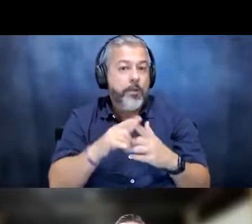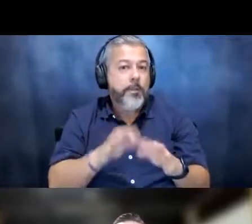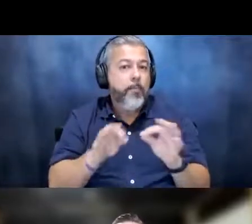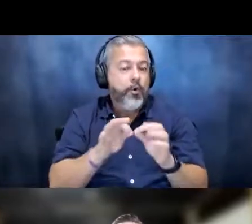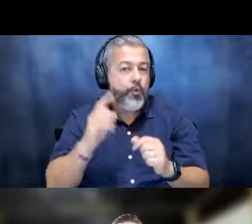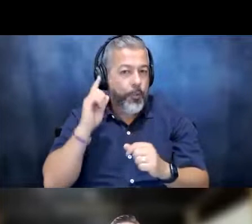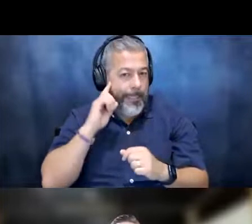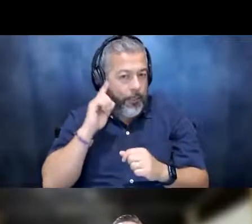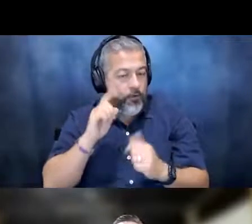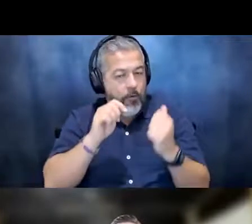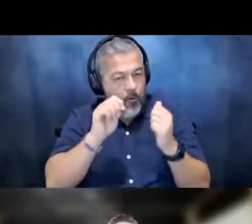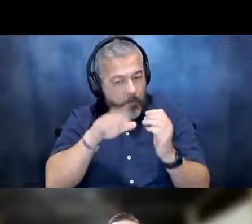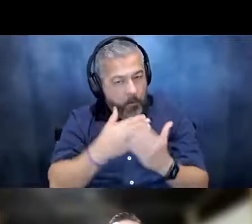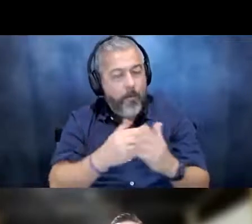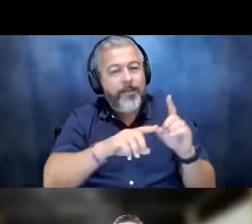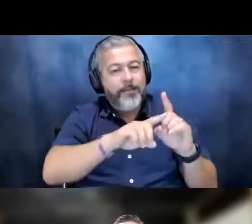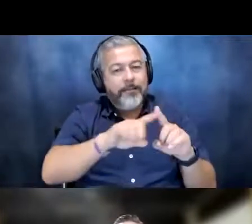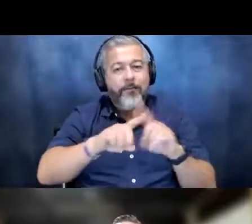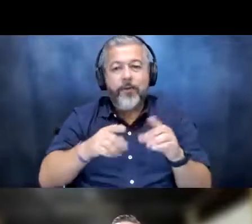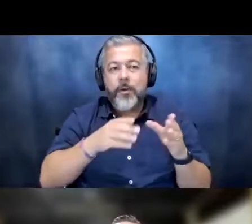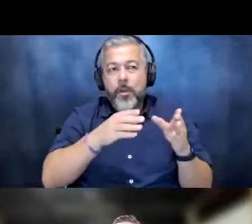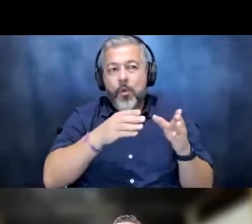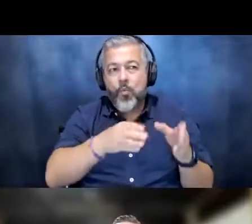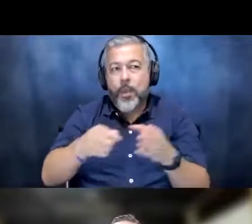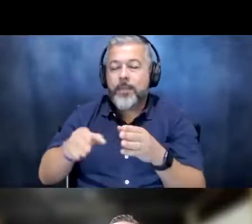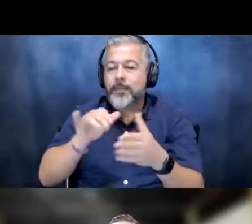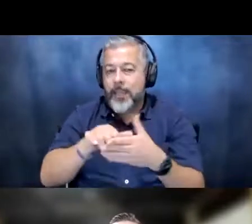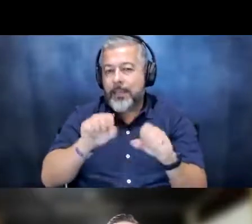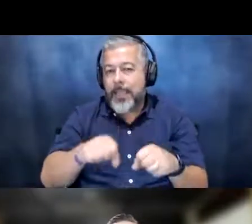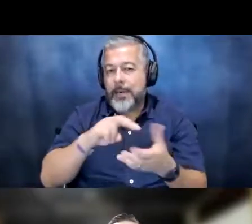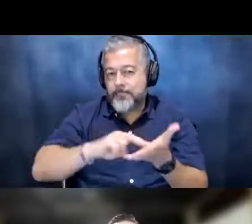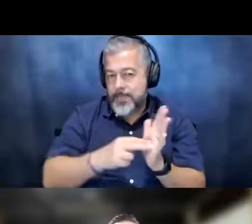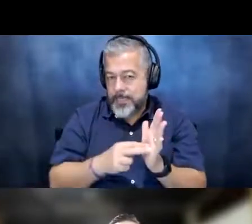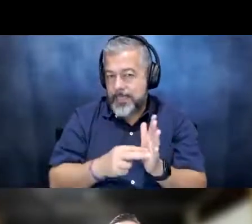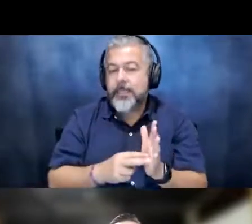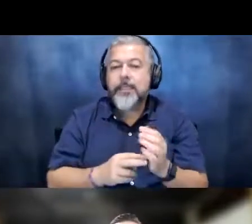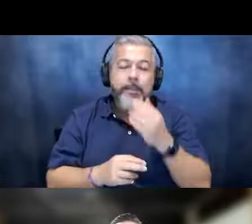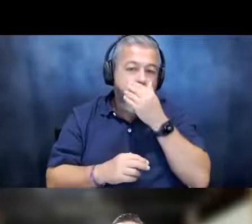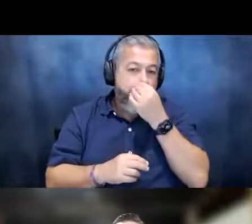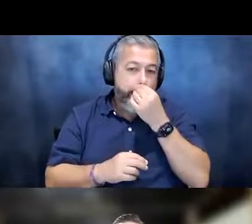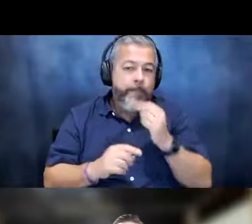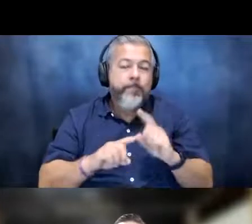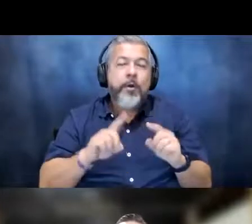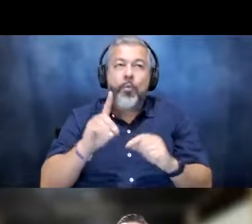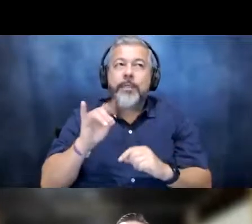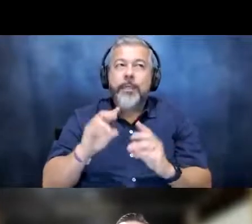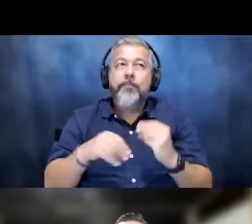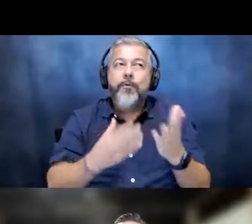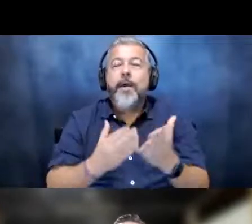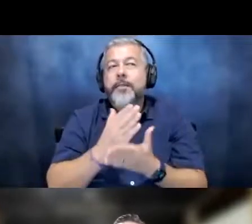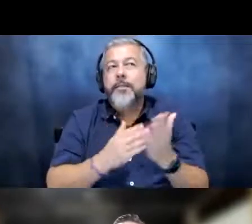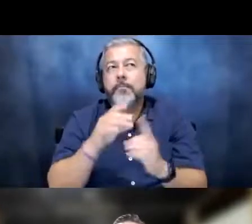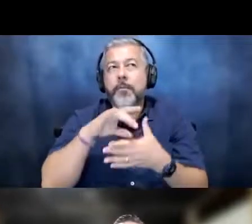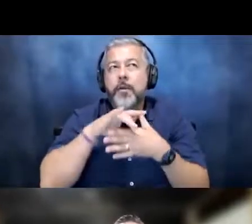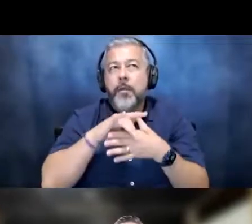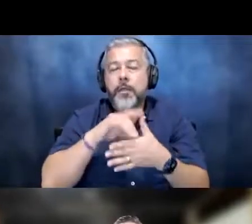hear all of the different ways that that could mean. But we did kind of provide a little bit of context into what we